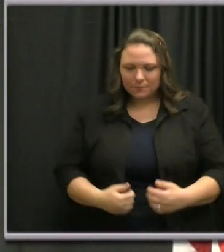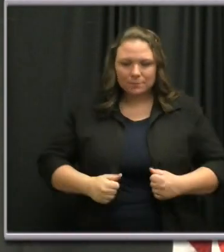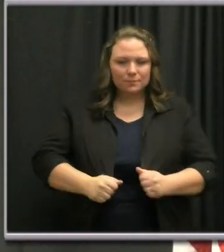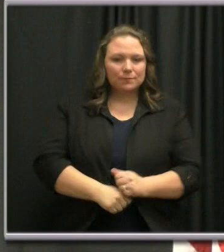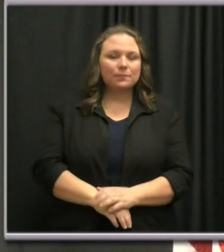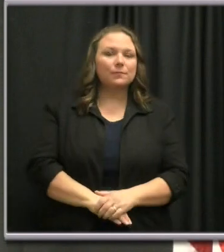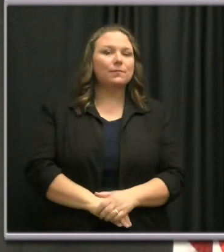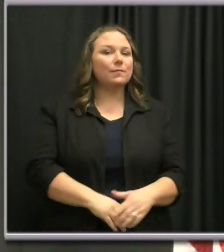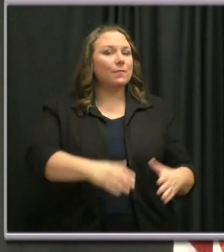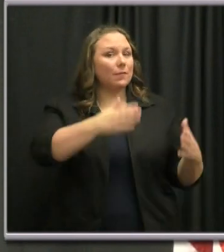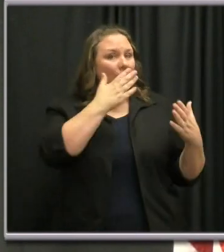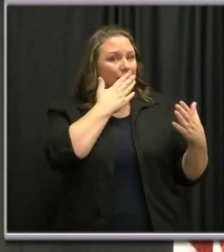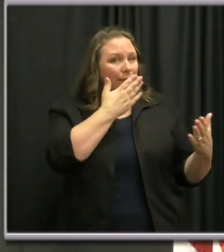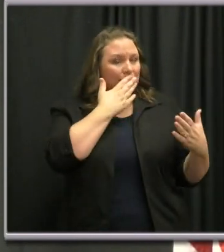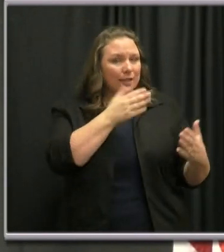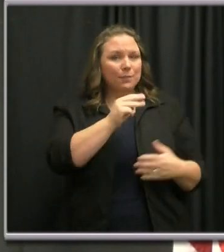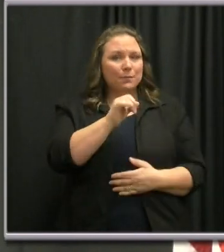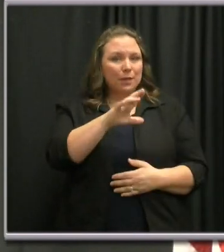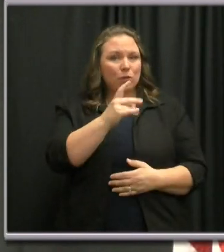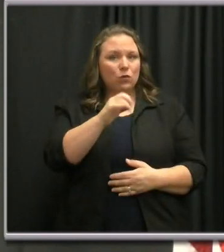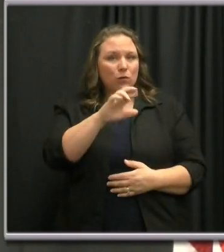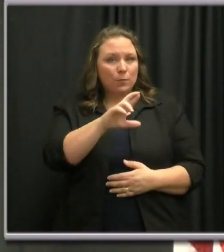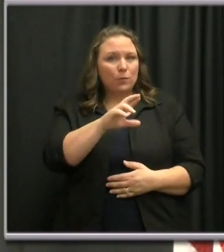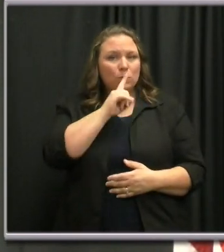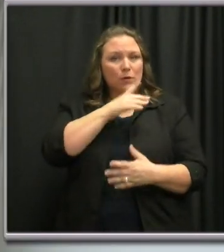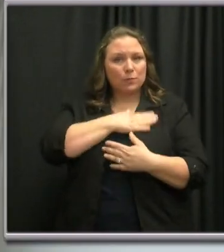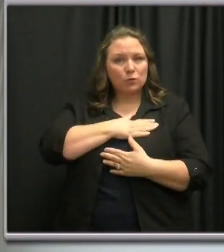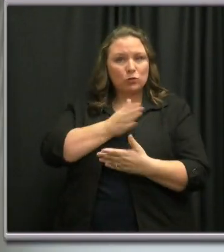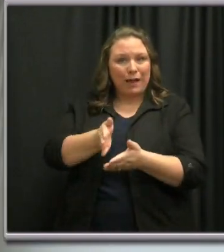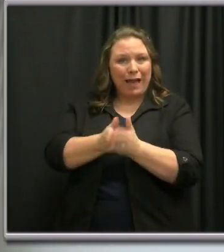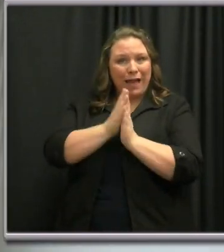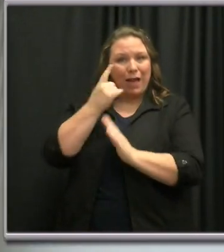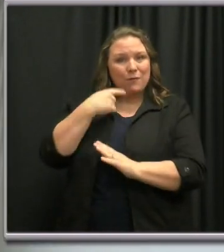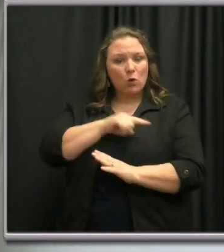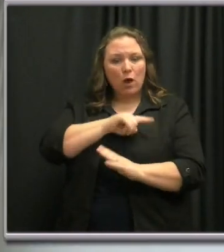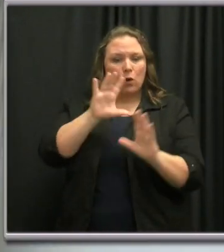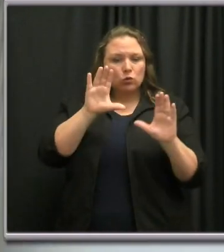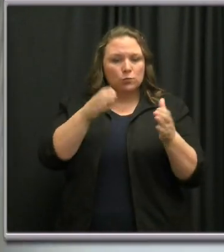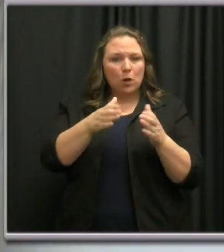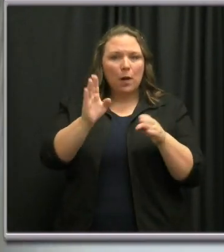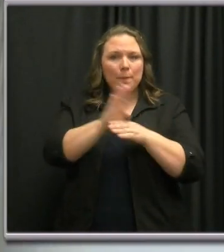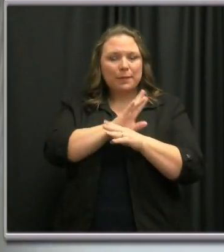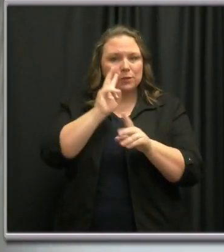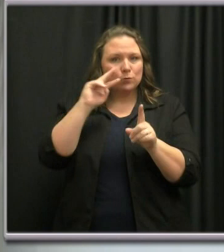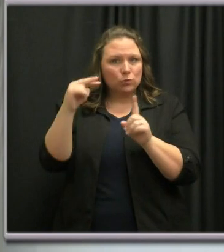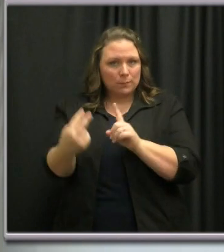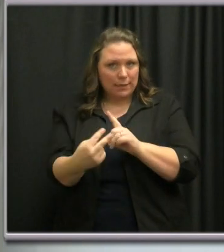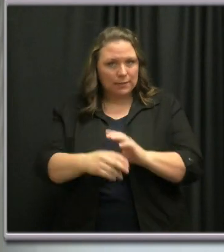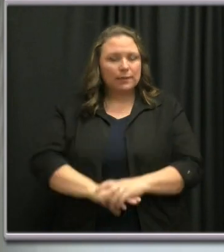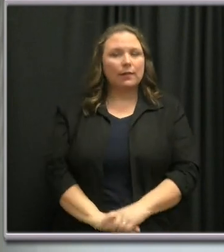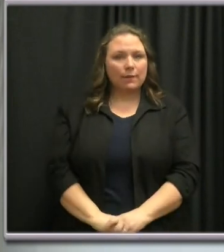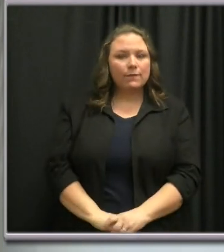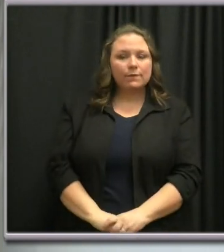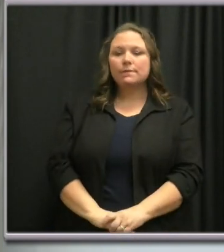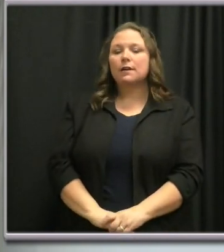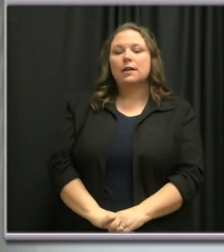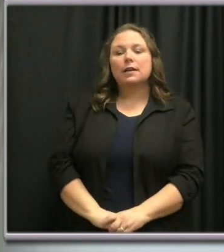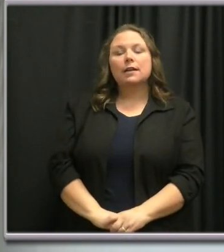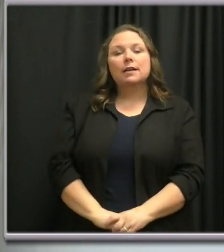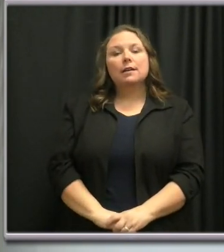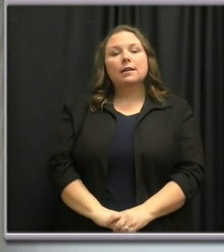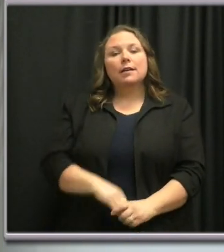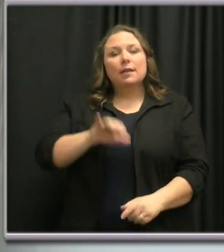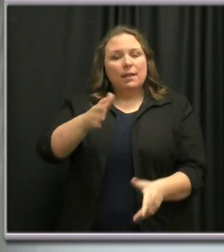And thank you, Mayor Cooper. I really appreciate you asking for the small business perspective and maybe a few ways we can help